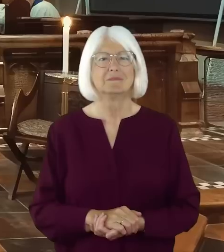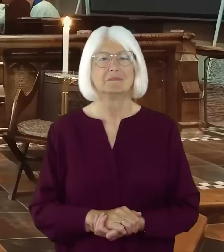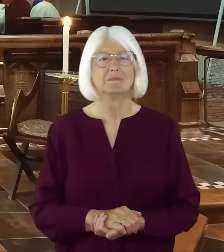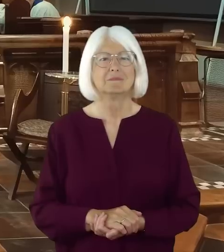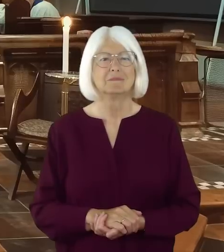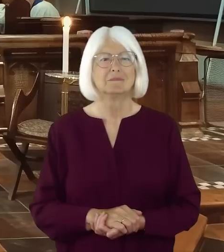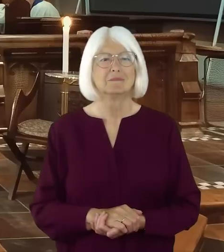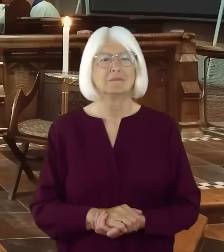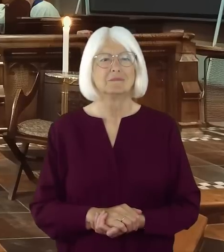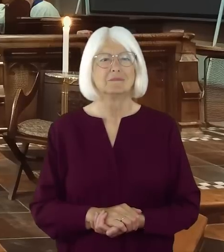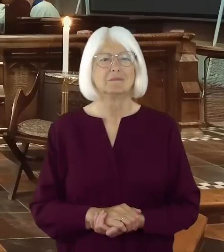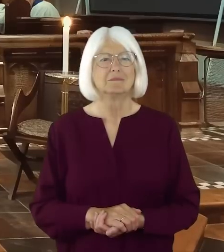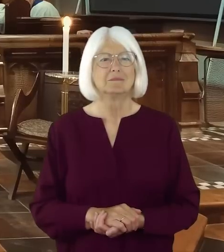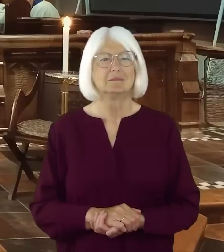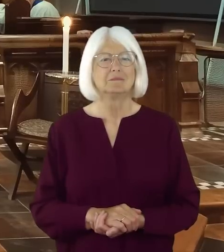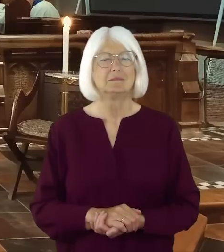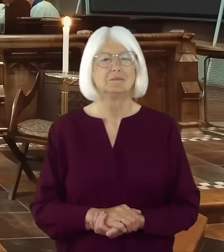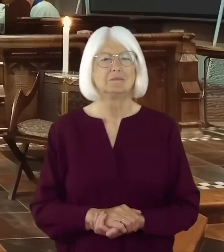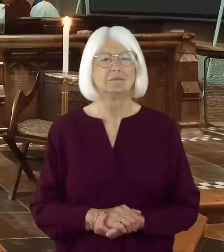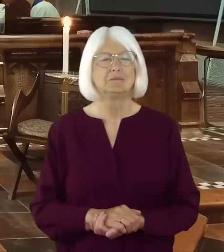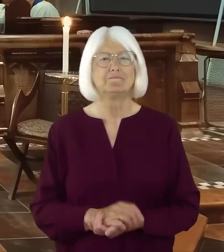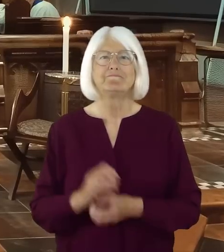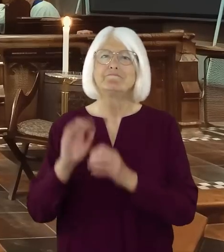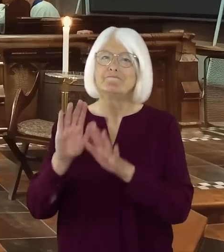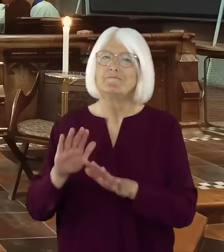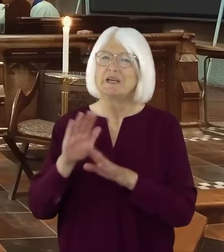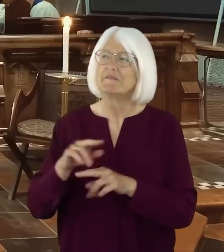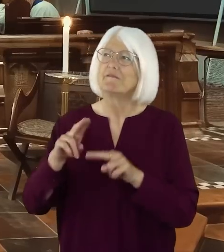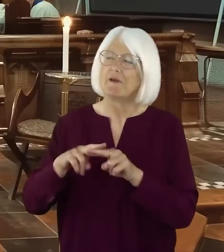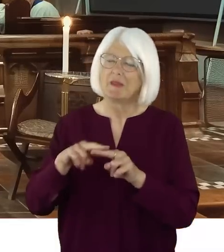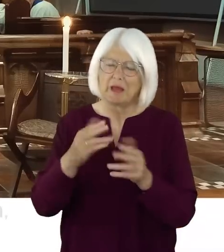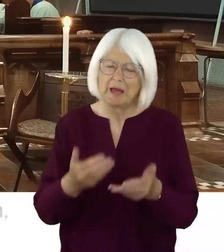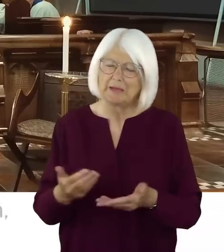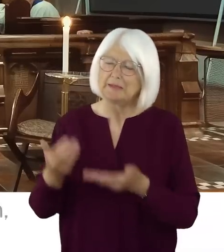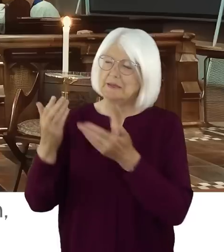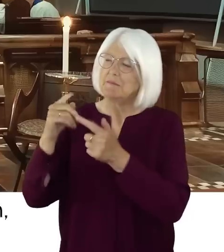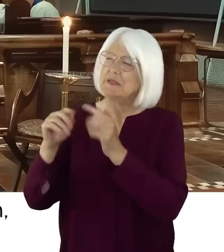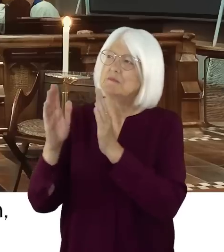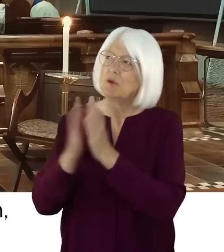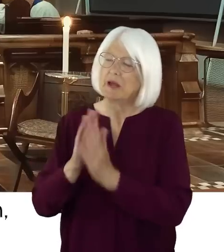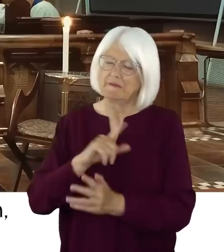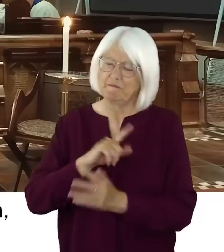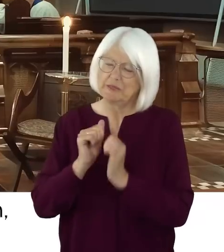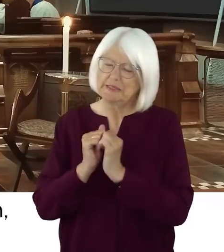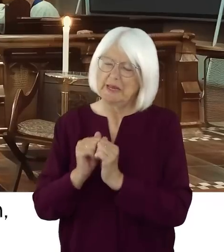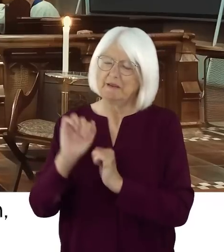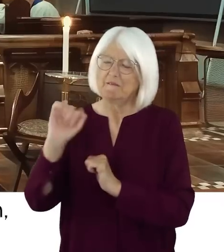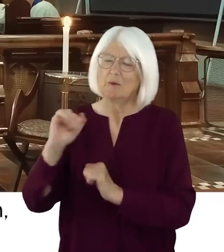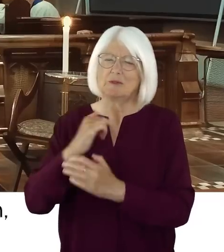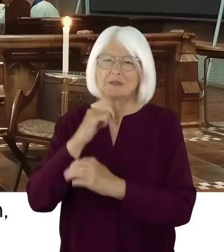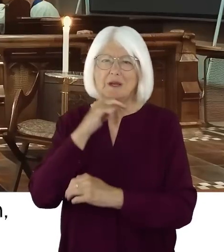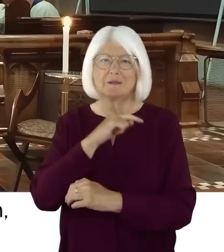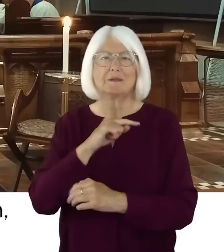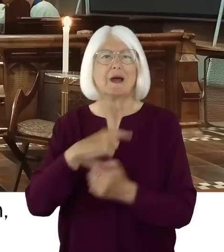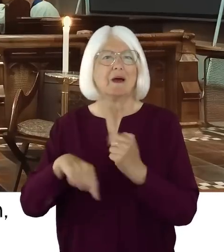Merciful Father, accept these prayers for the